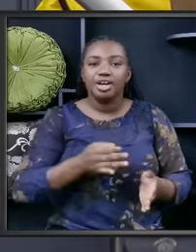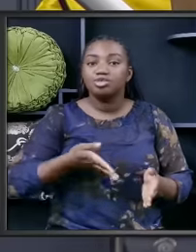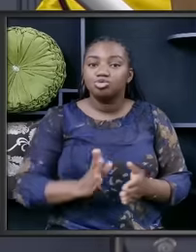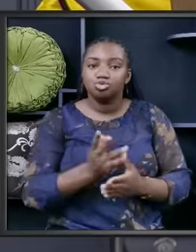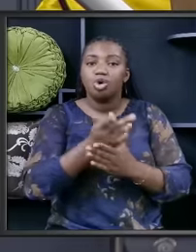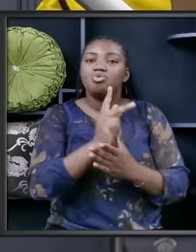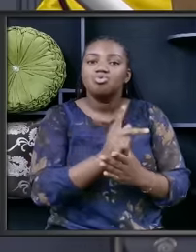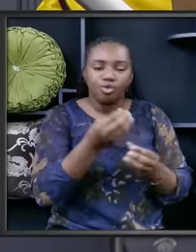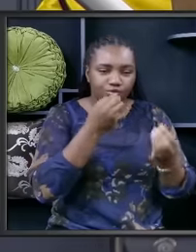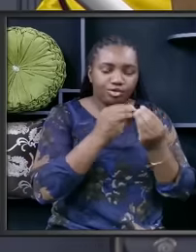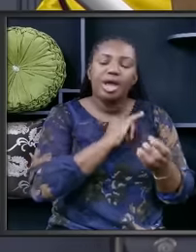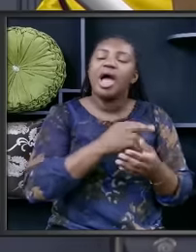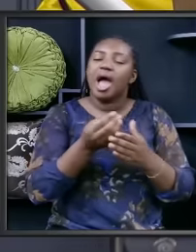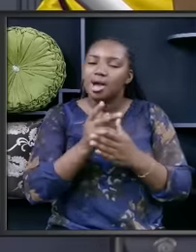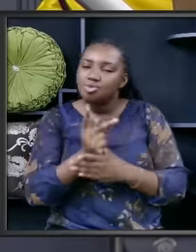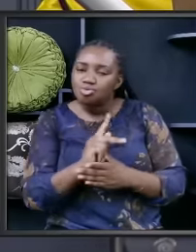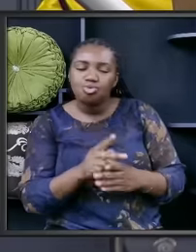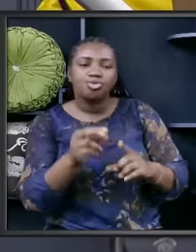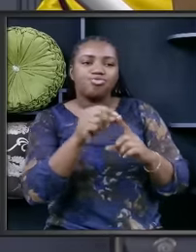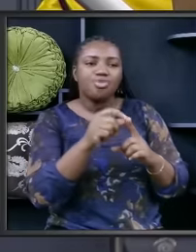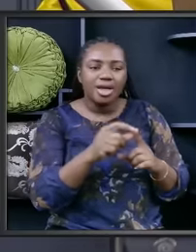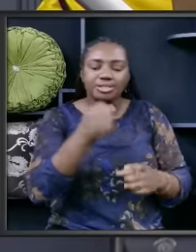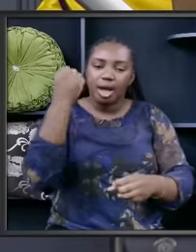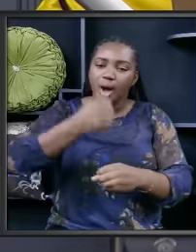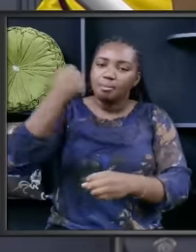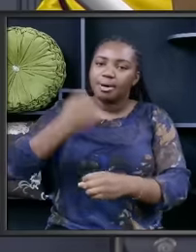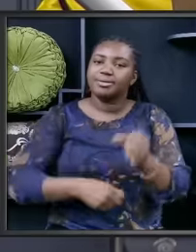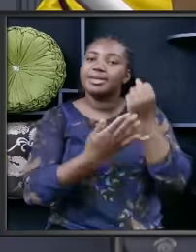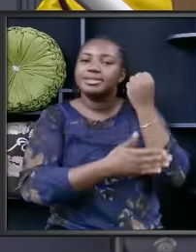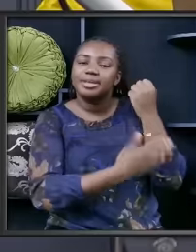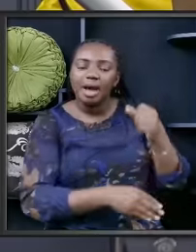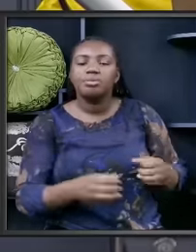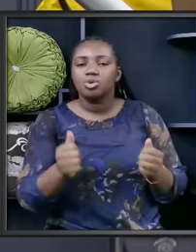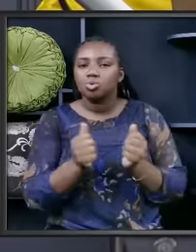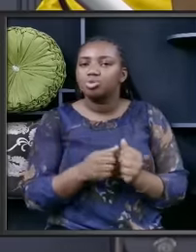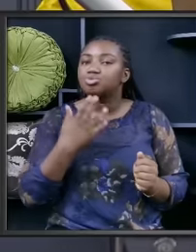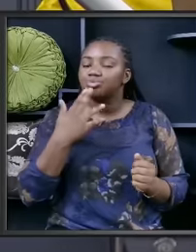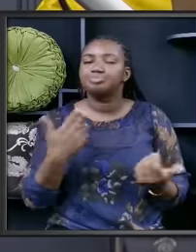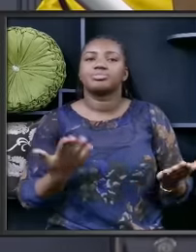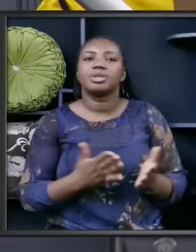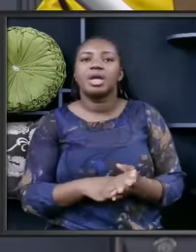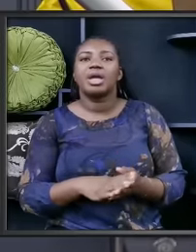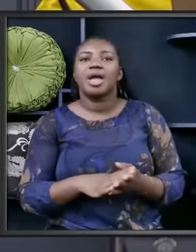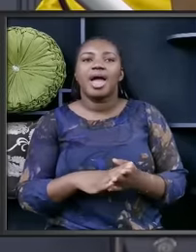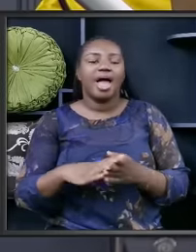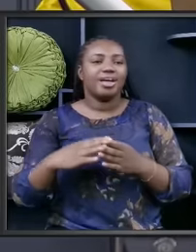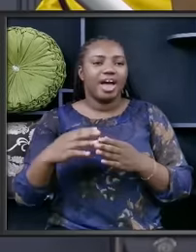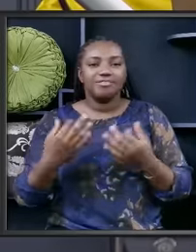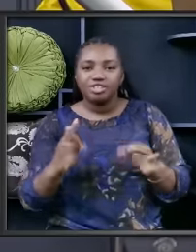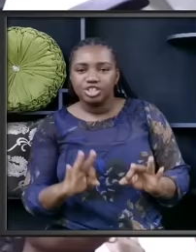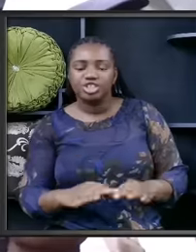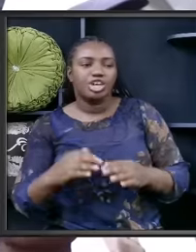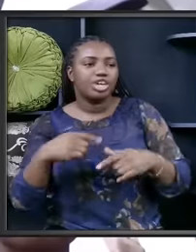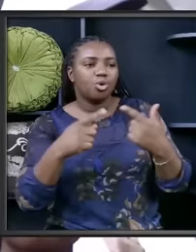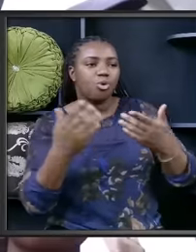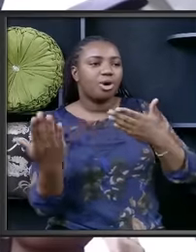rice, cook pounded yam with soup. Then I finish. I mean go carry the lady. He say na reverend sister.